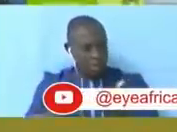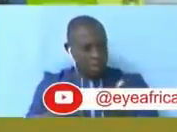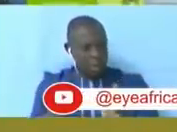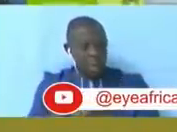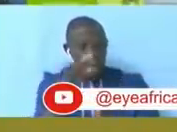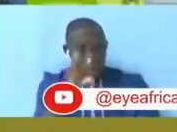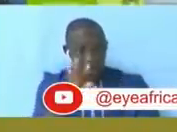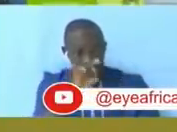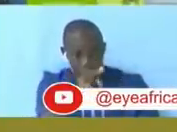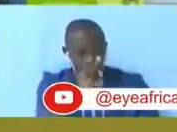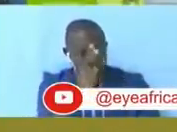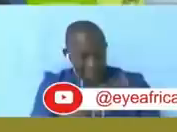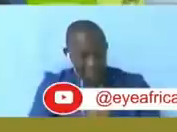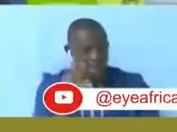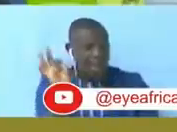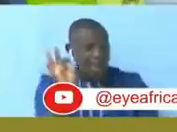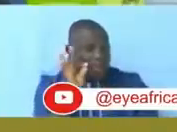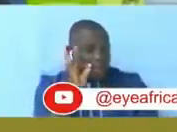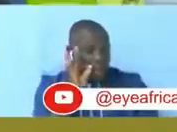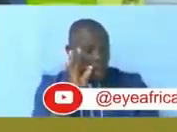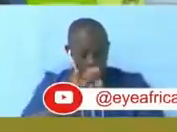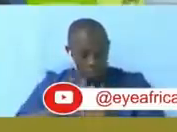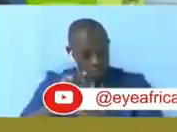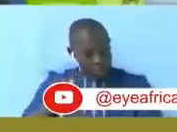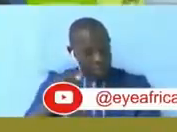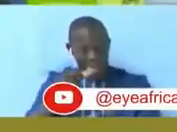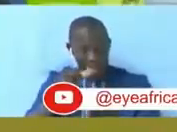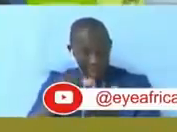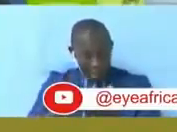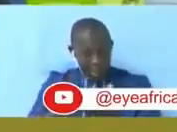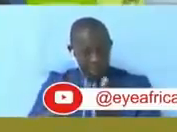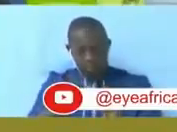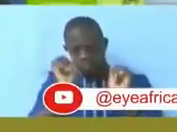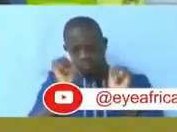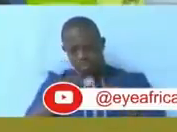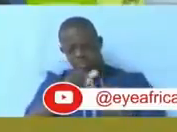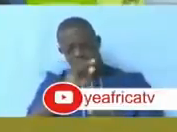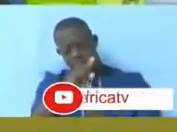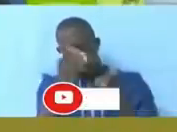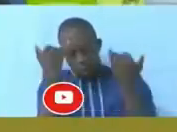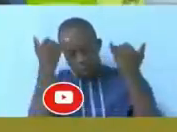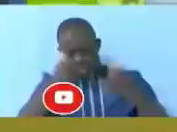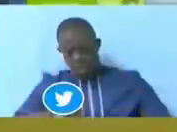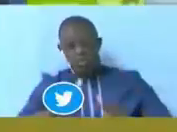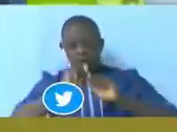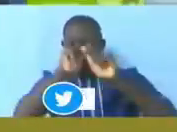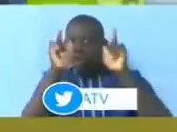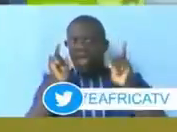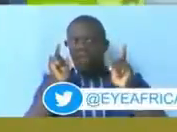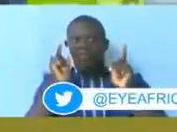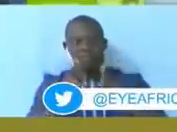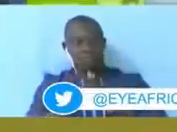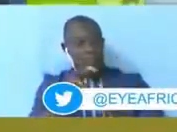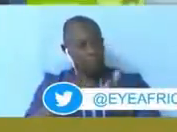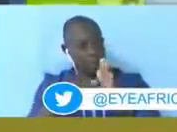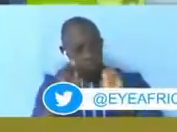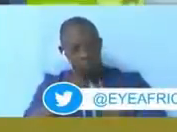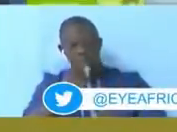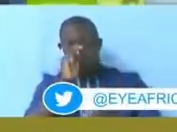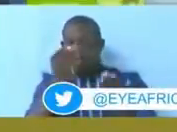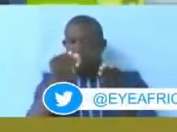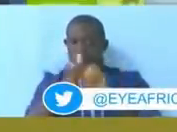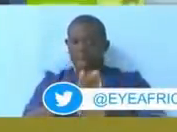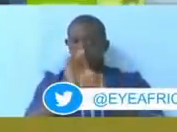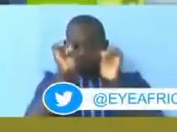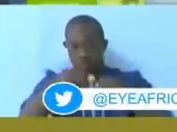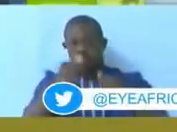life. Akonye jamfa jaubalebe sitiring wo letero la kuo kama. Adunia jabi ya kuo tentendi,